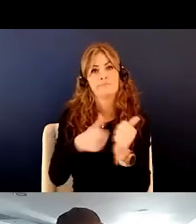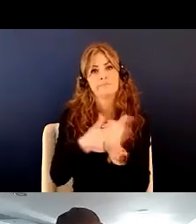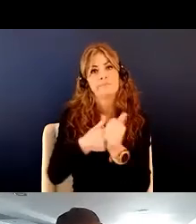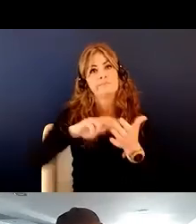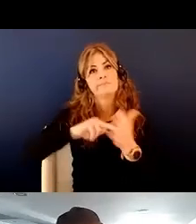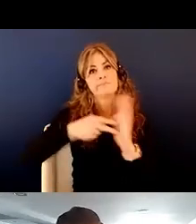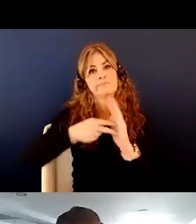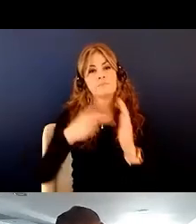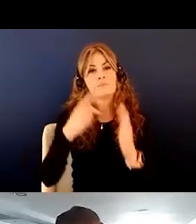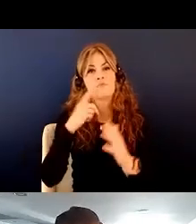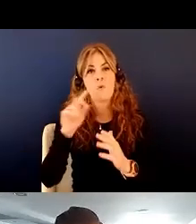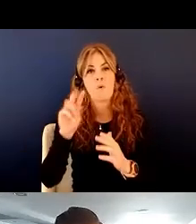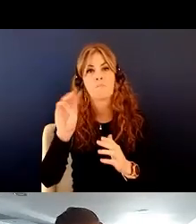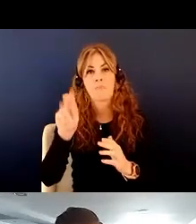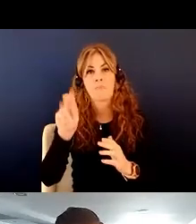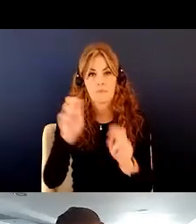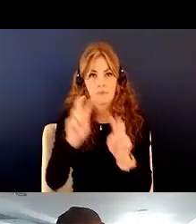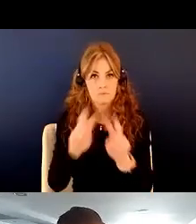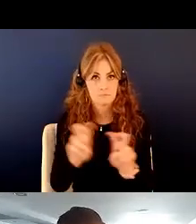a meta-analysis.